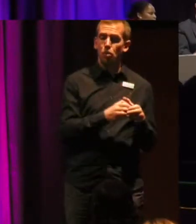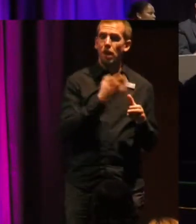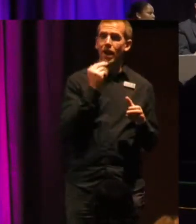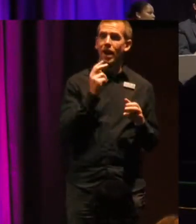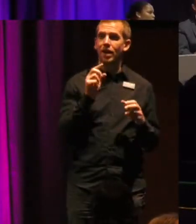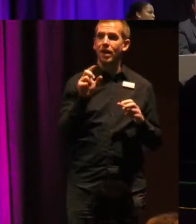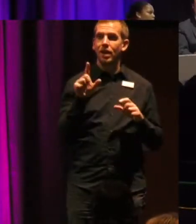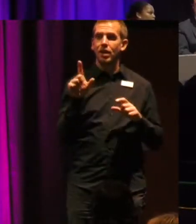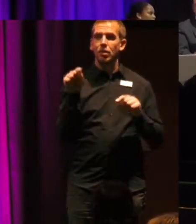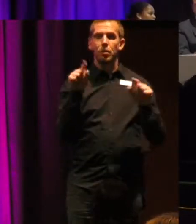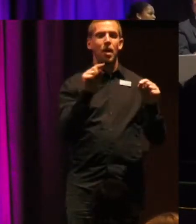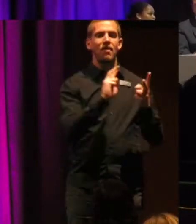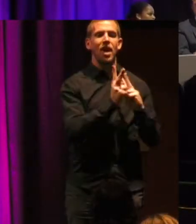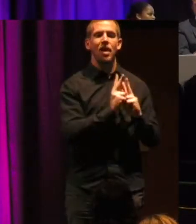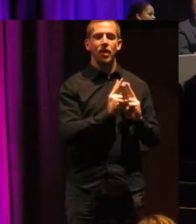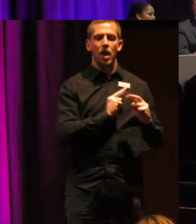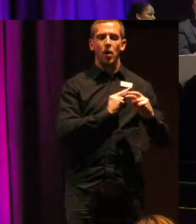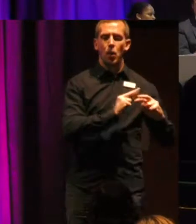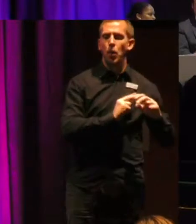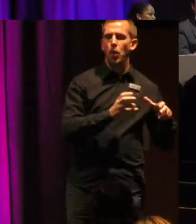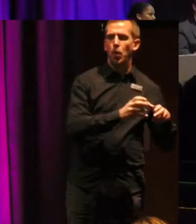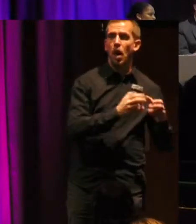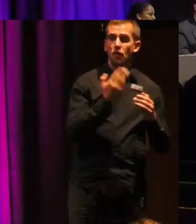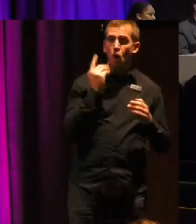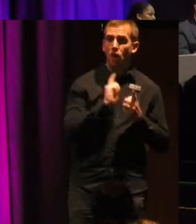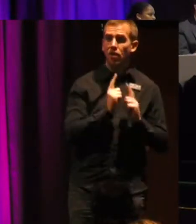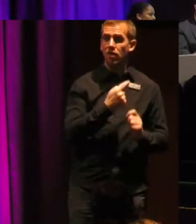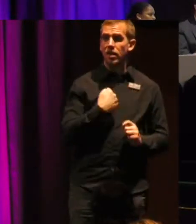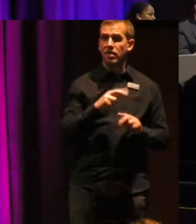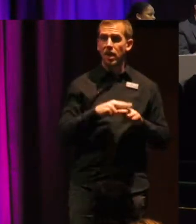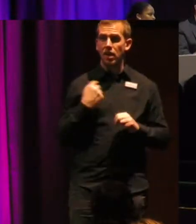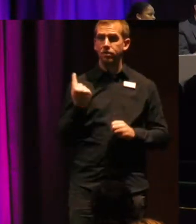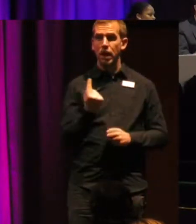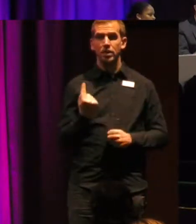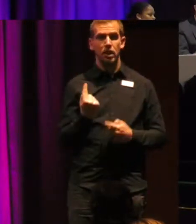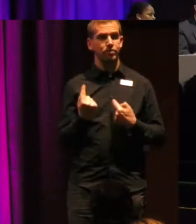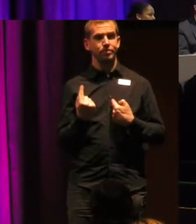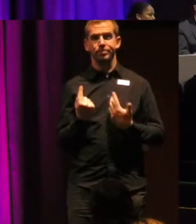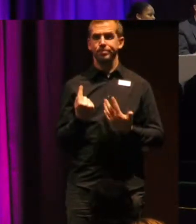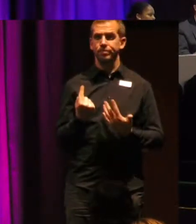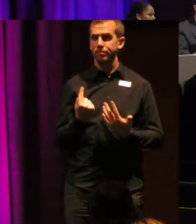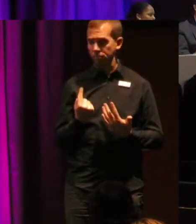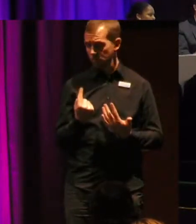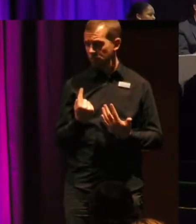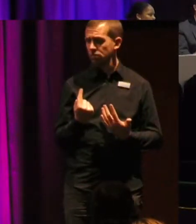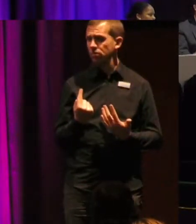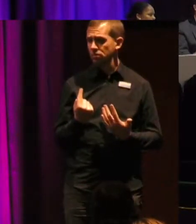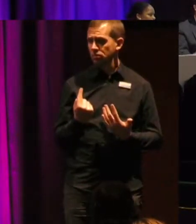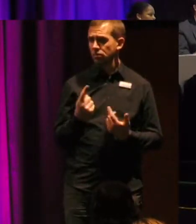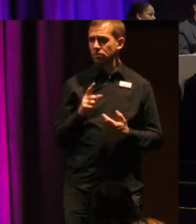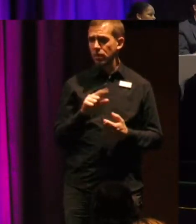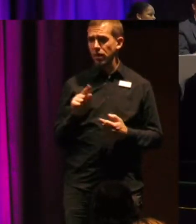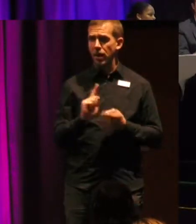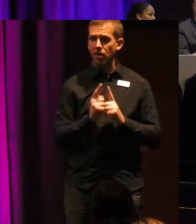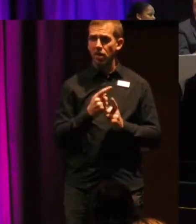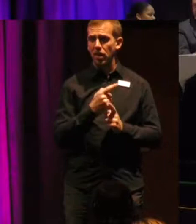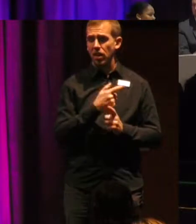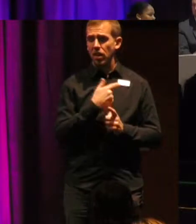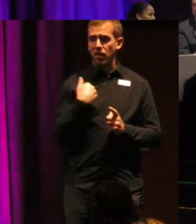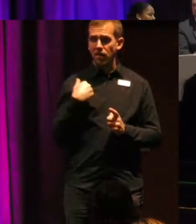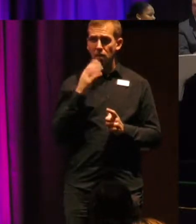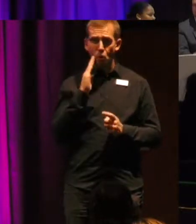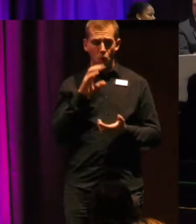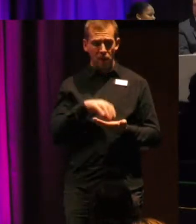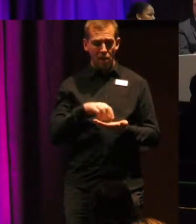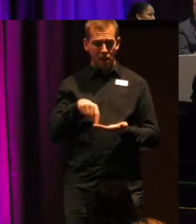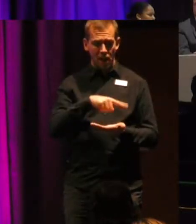together. Before, where we could have also felt isolated at times because we sometimes come from communities where there aren't